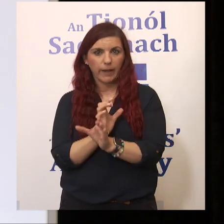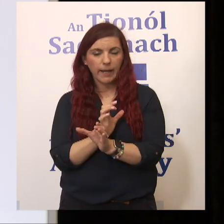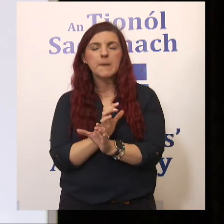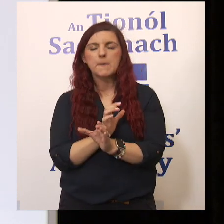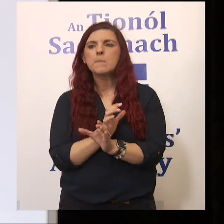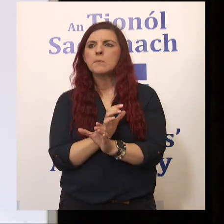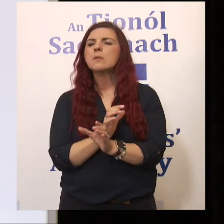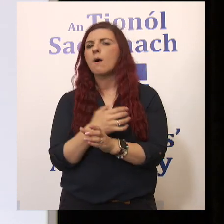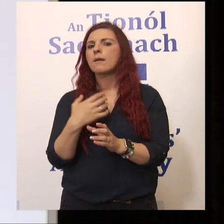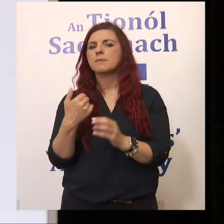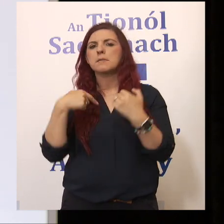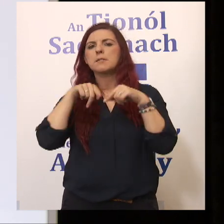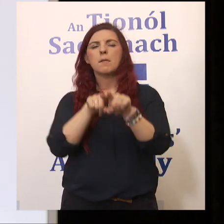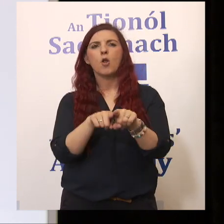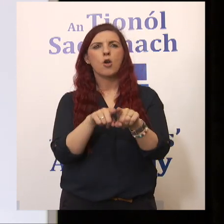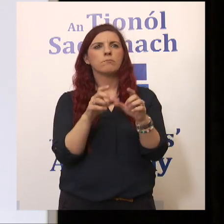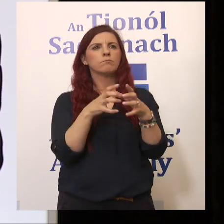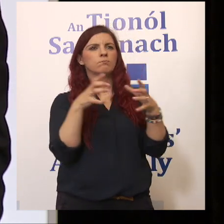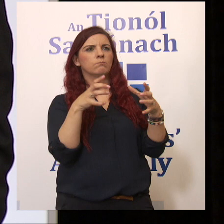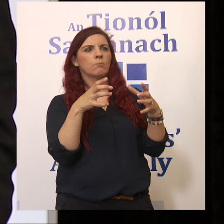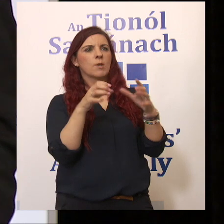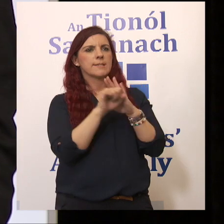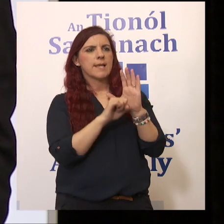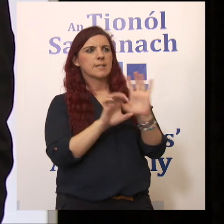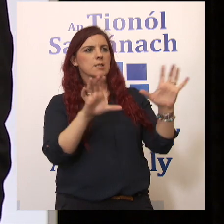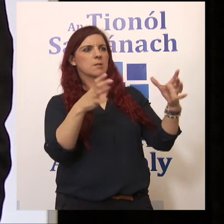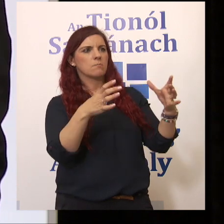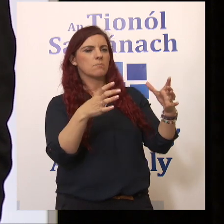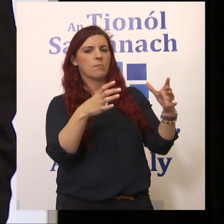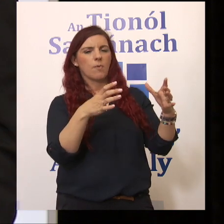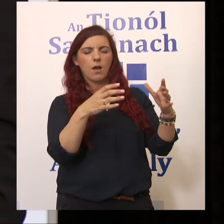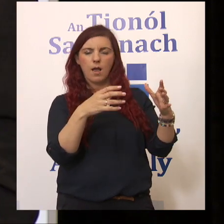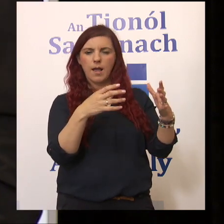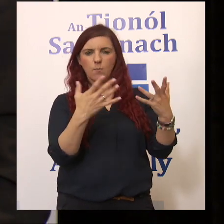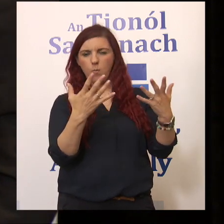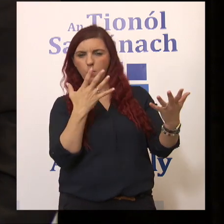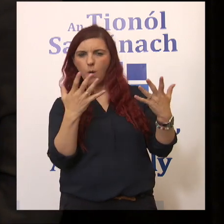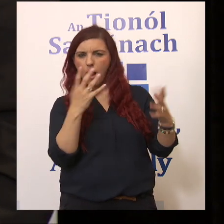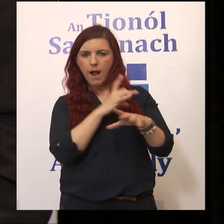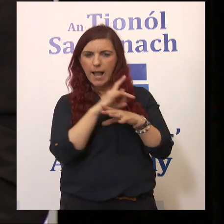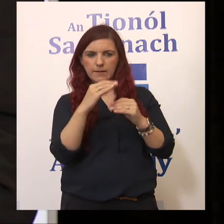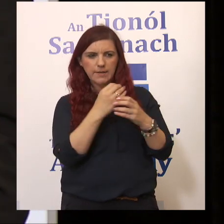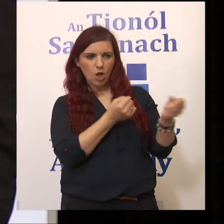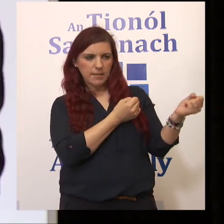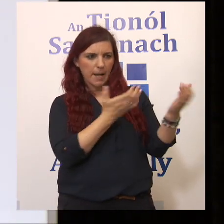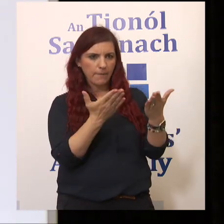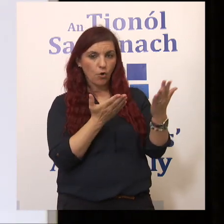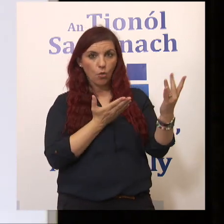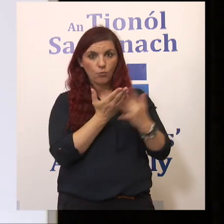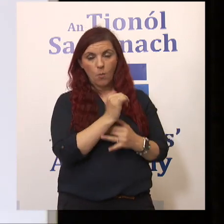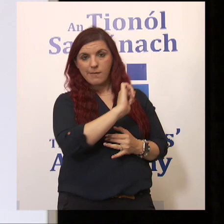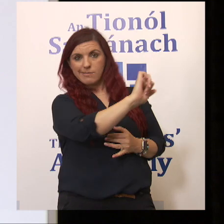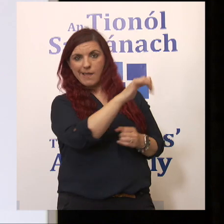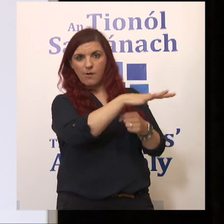at, similarly large states in small-sized countries, and what are the things that are delivered through the local government